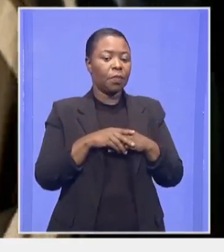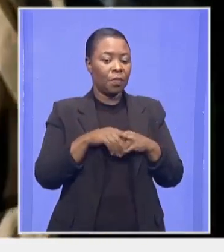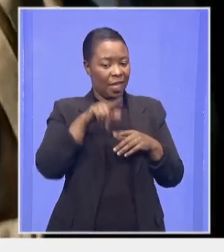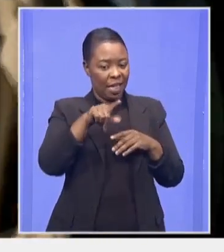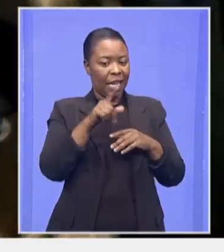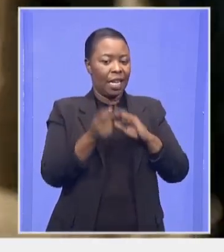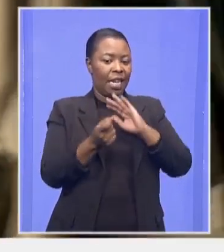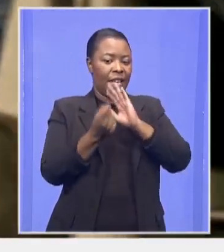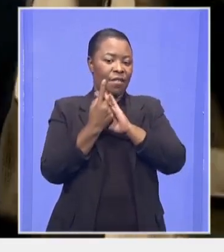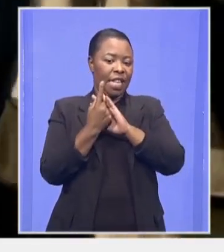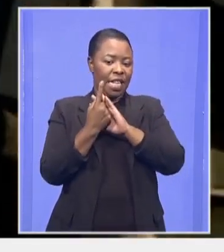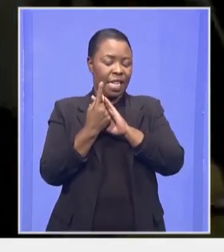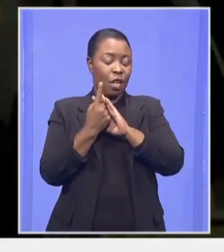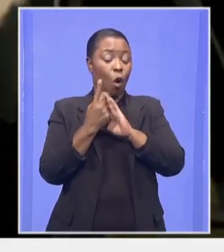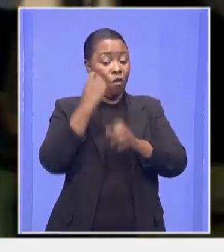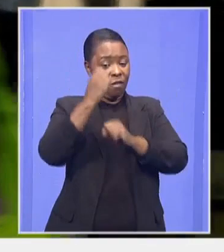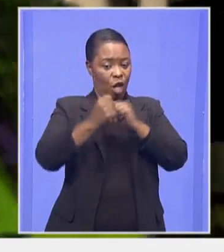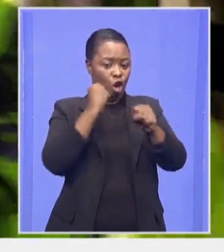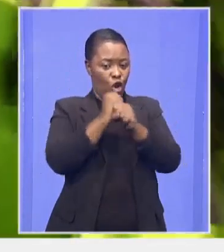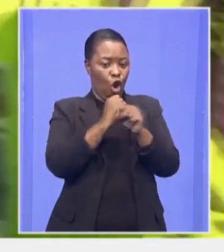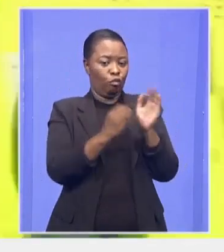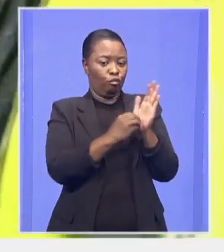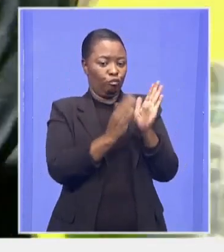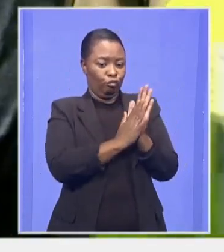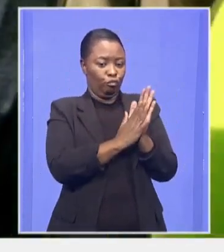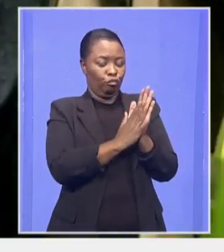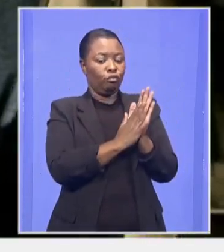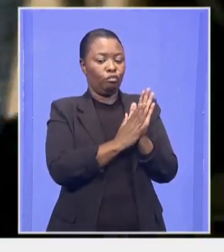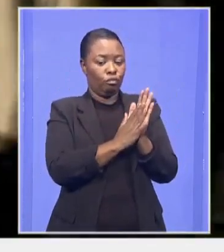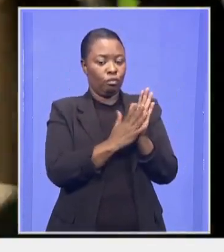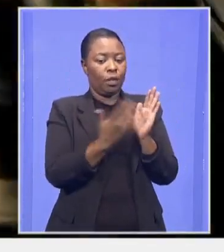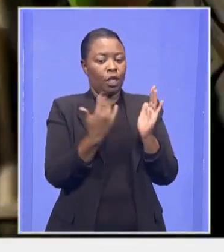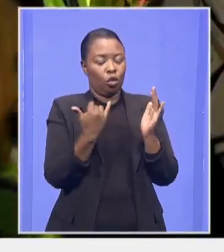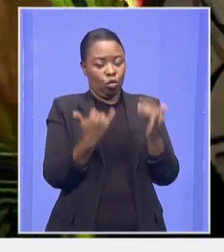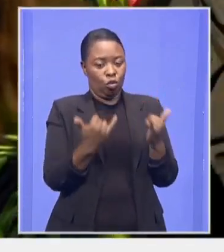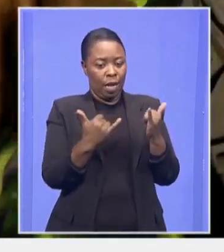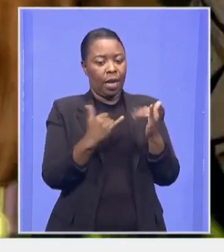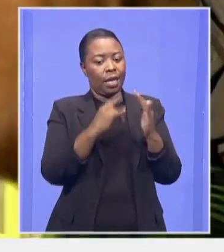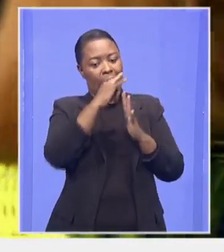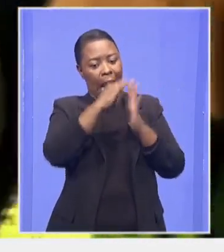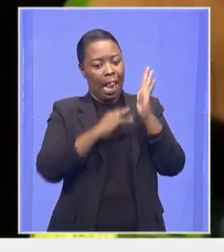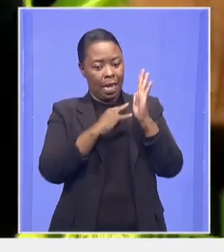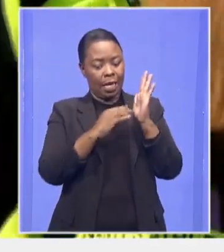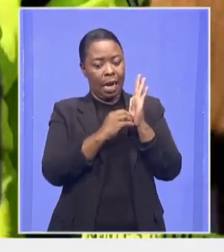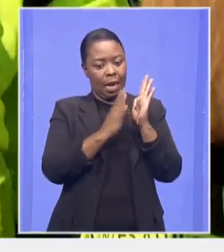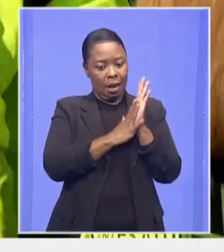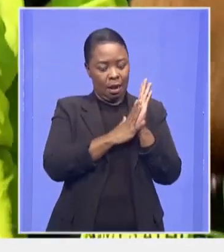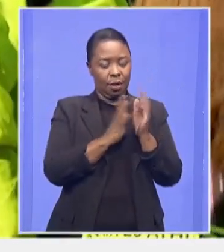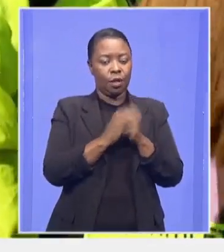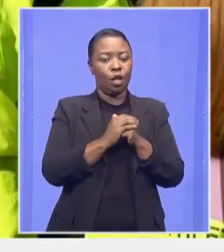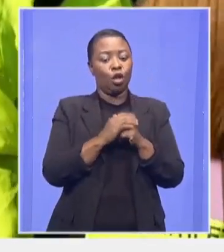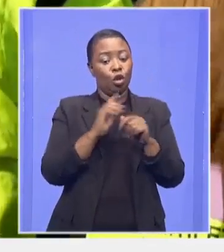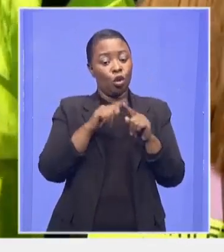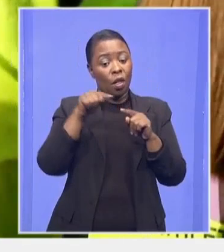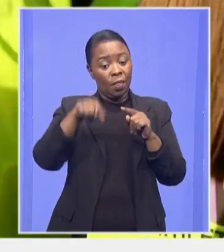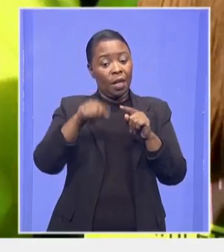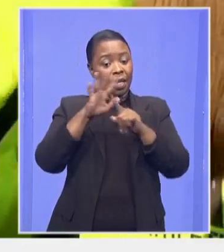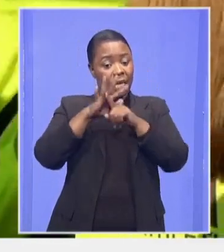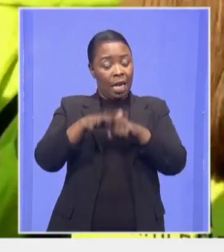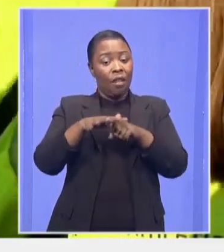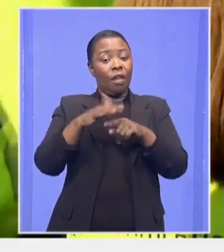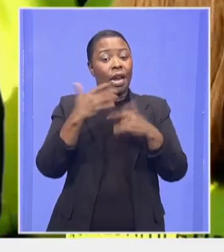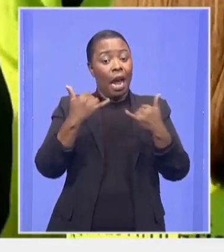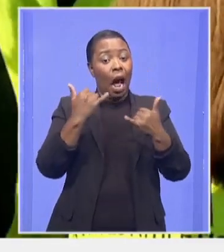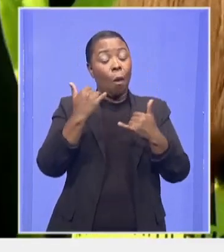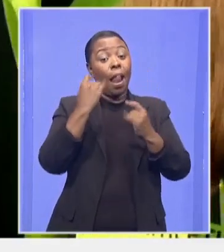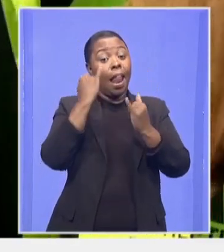events of the year and added to the events calendar. But the Slave Route Challenge, we are in the 11th year of the